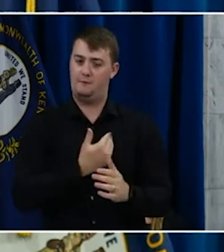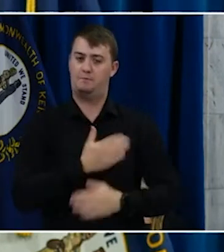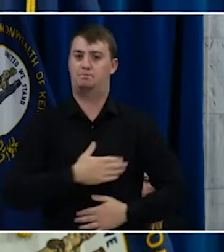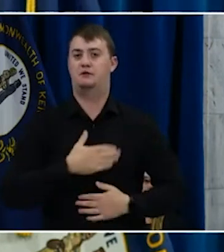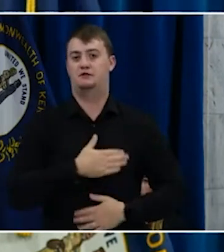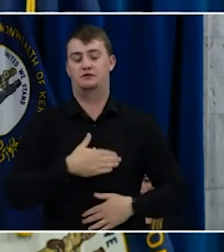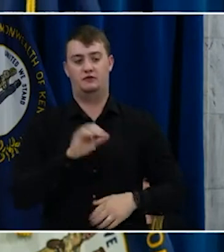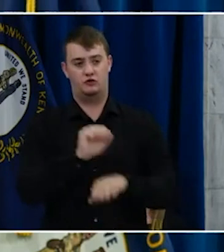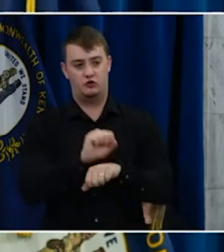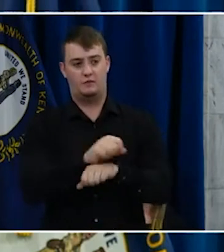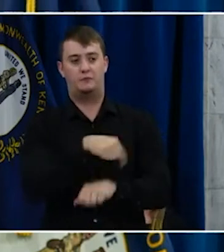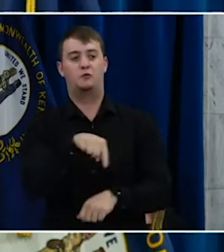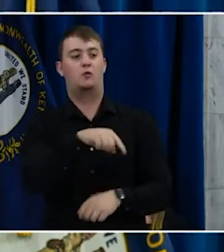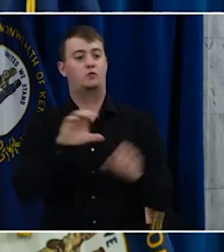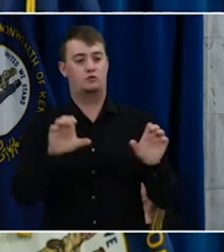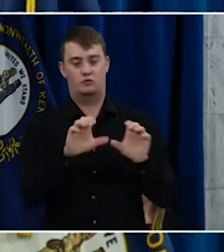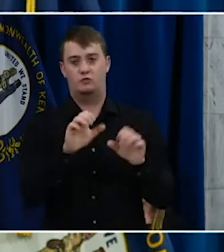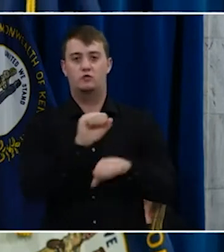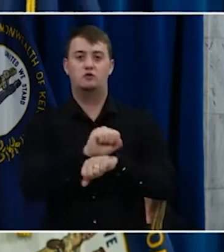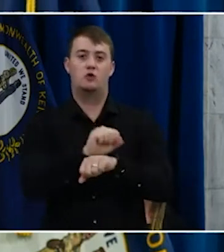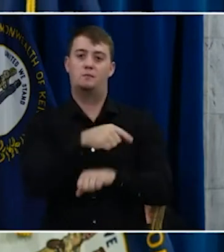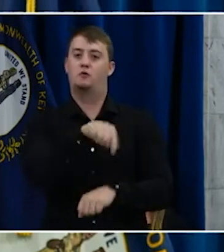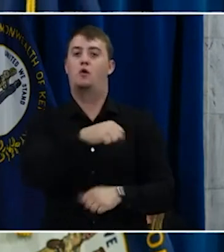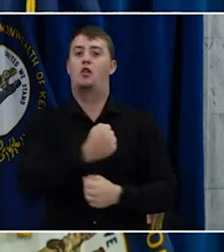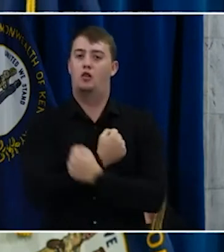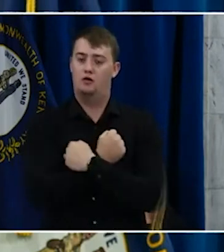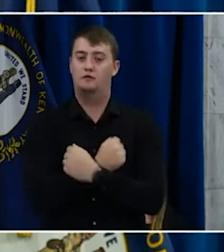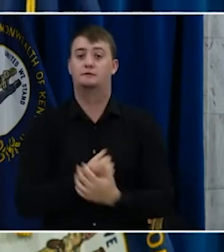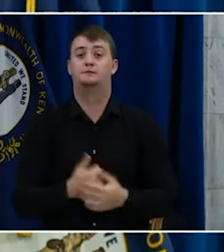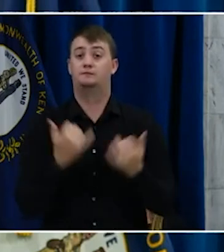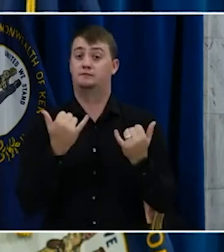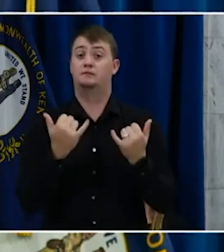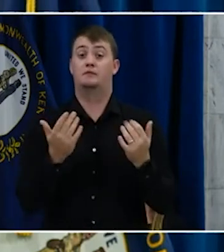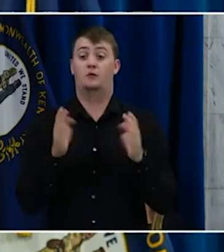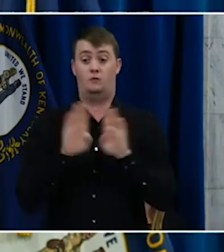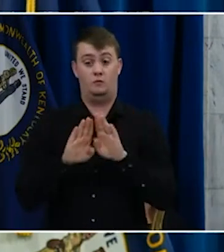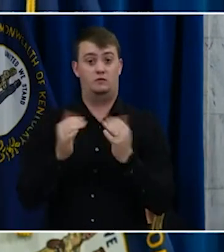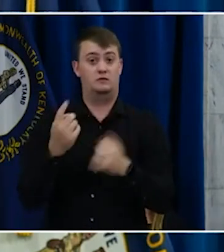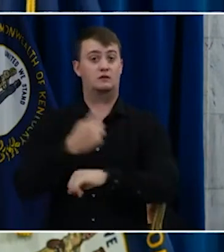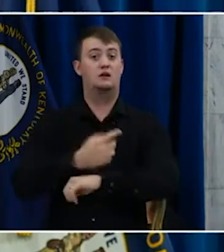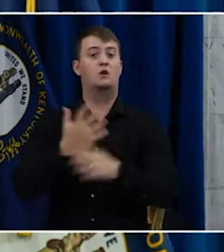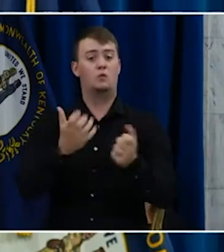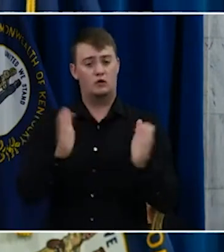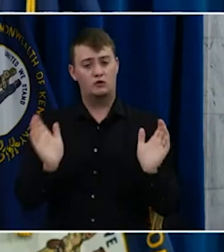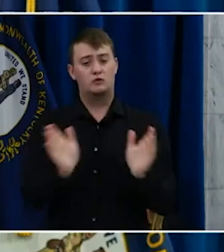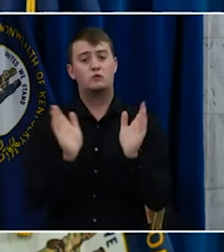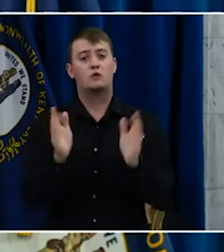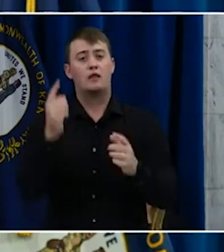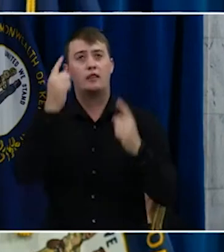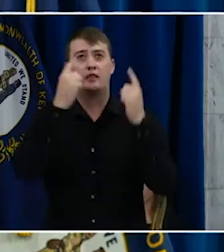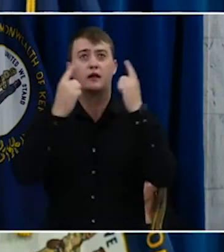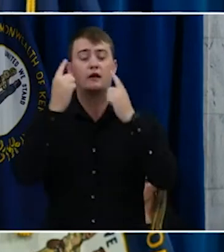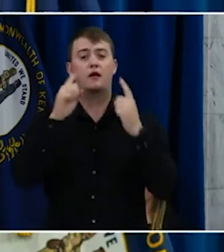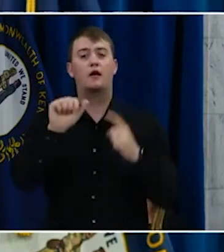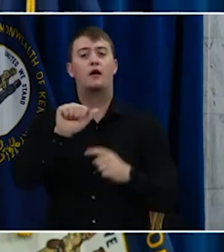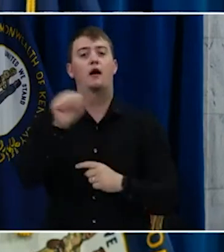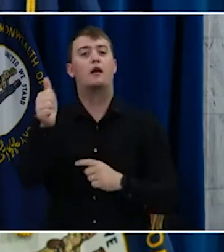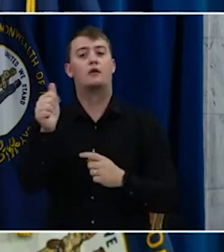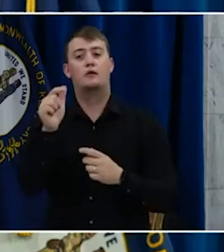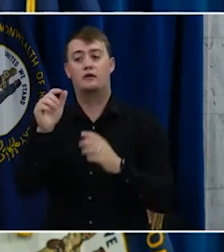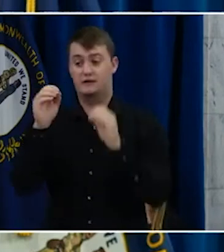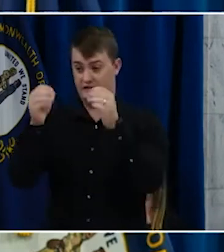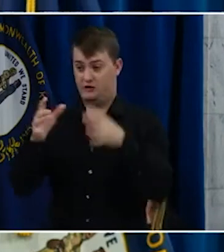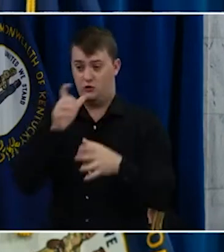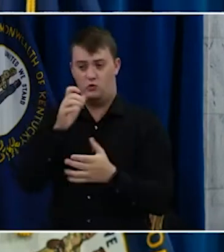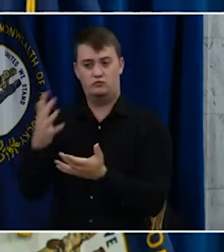you do and the job that you love. As we close today, I want to encourage you to think of other deserving educators